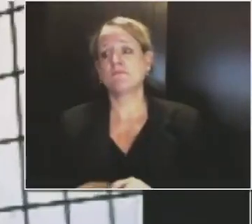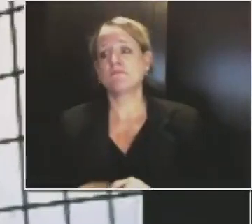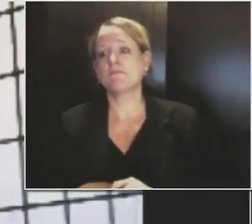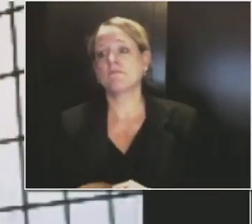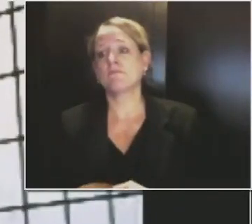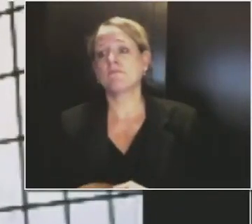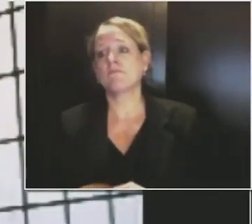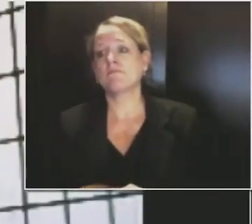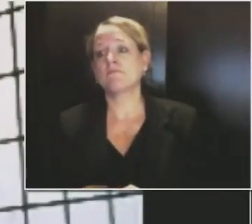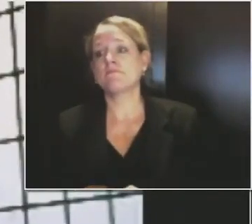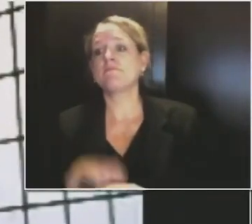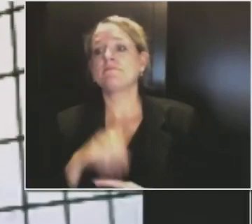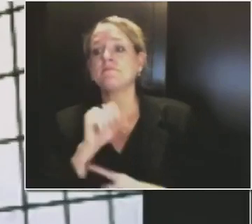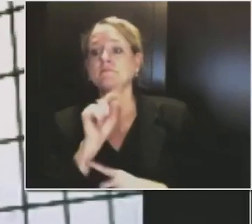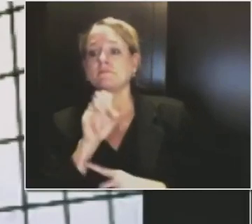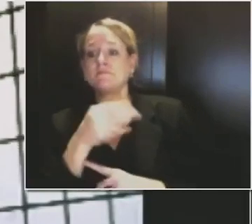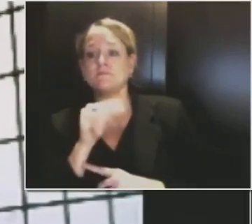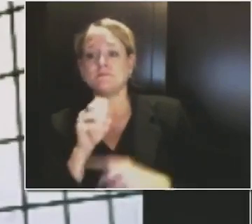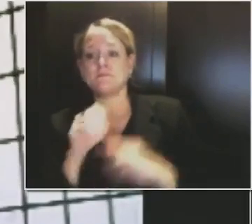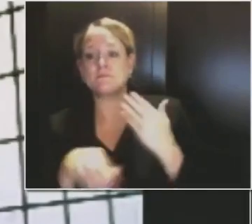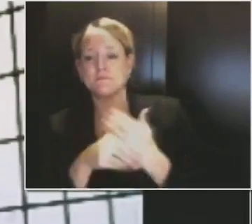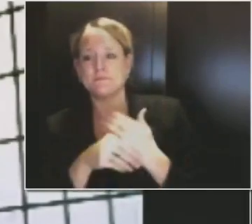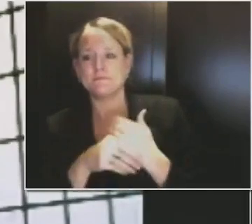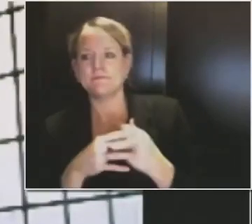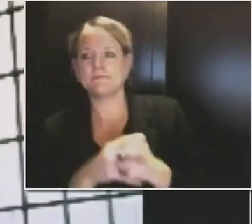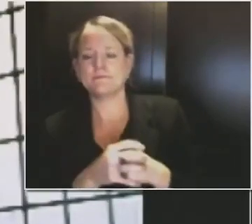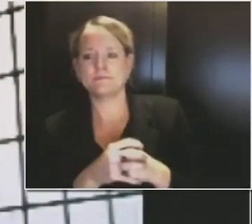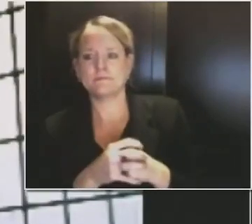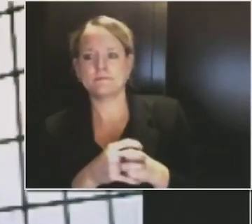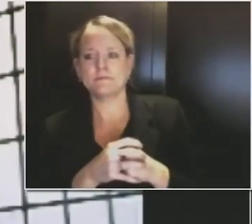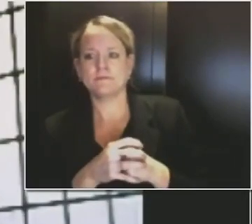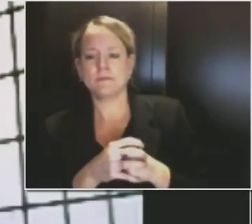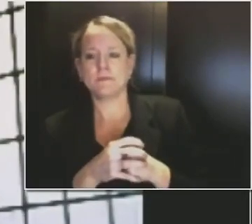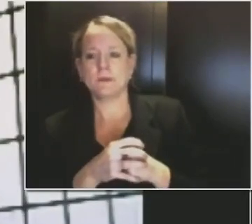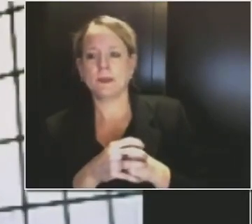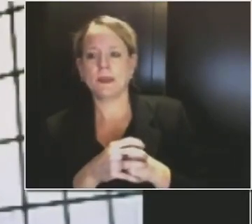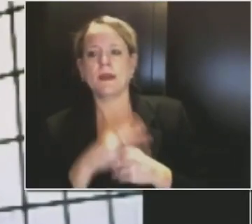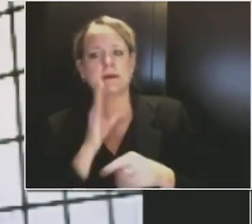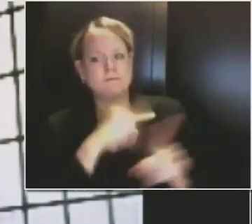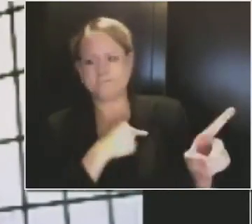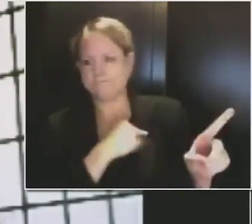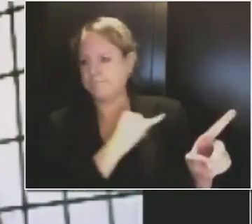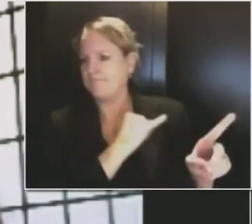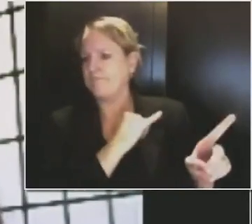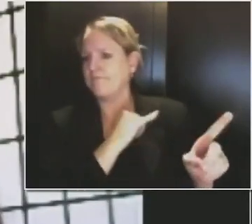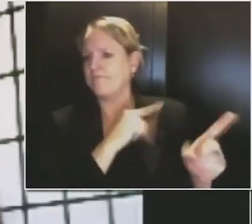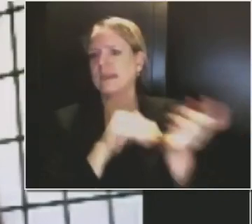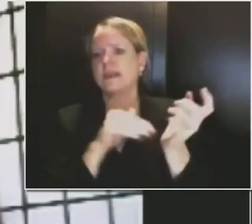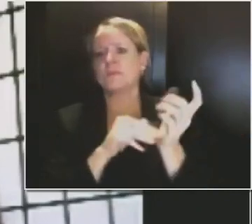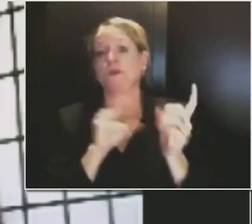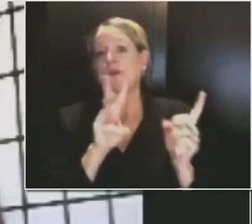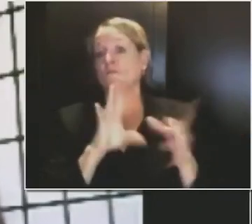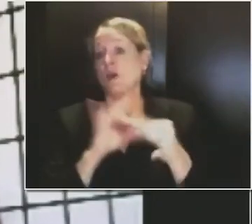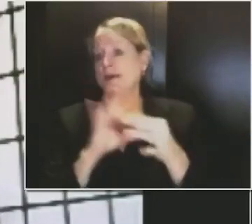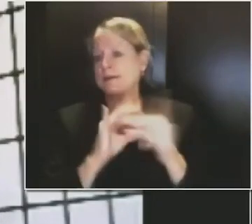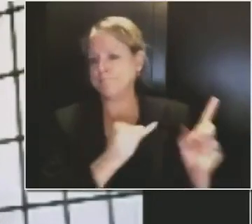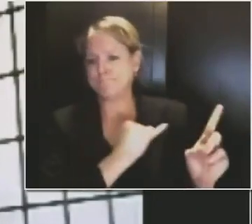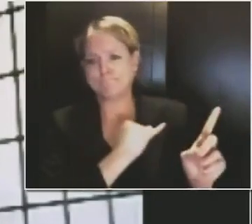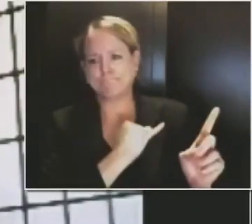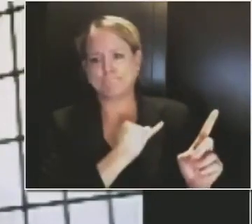to the fact that, we need to take the mitigation measures that we have in our toolbox, and they are not